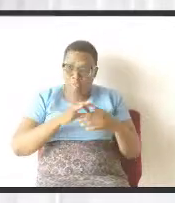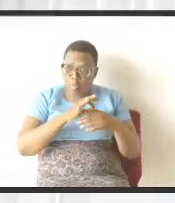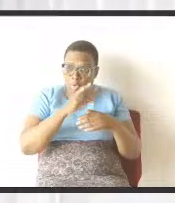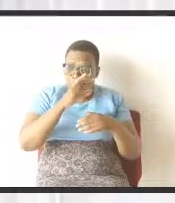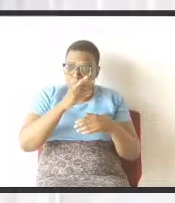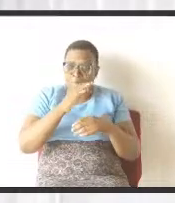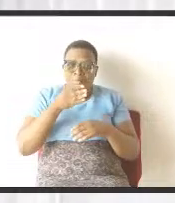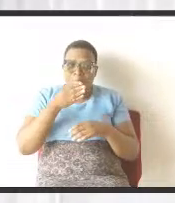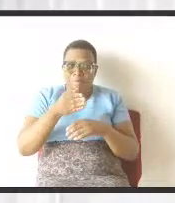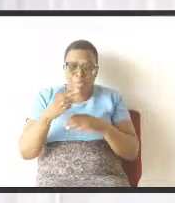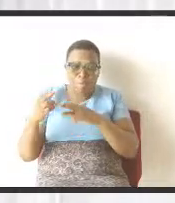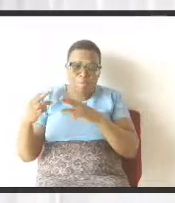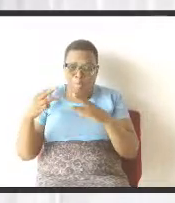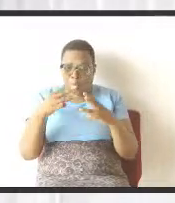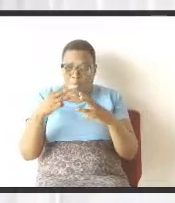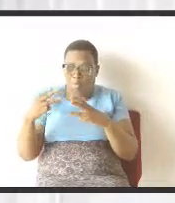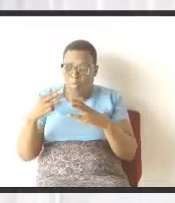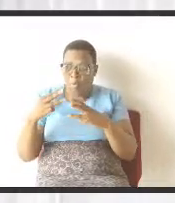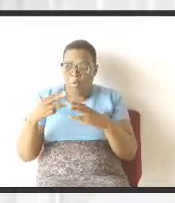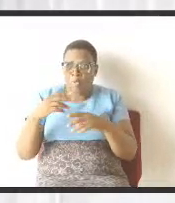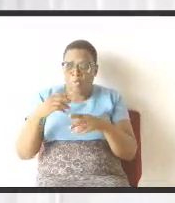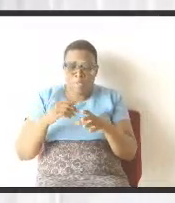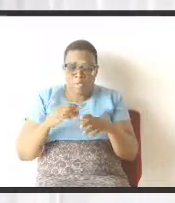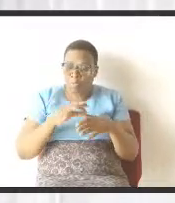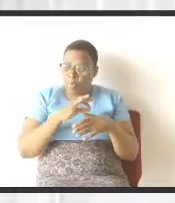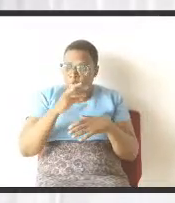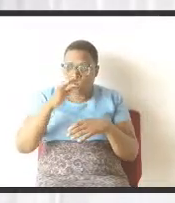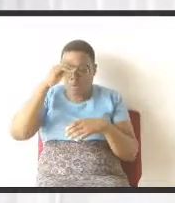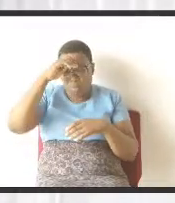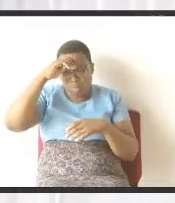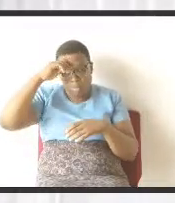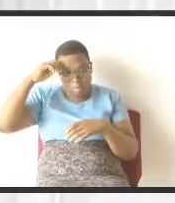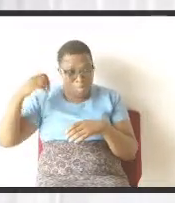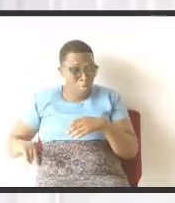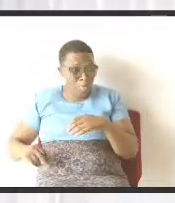are spiritual sweat dripping from our faces.